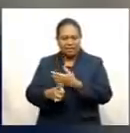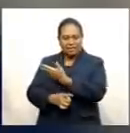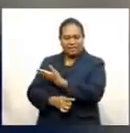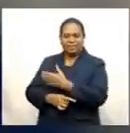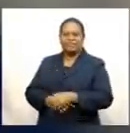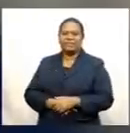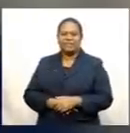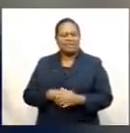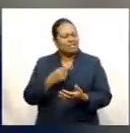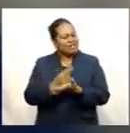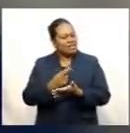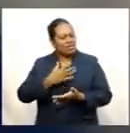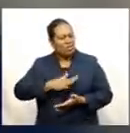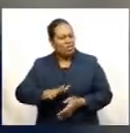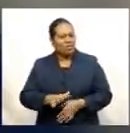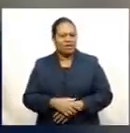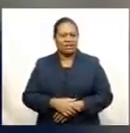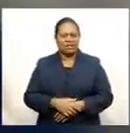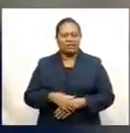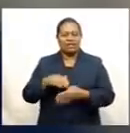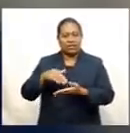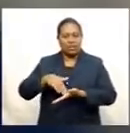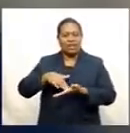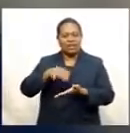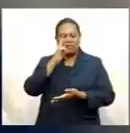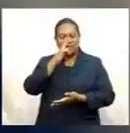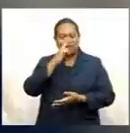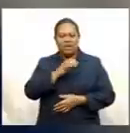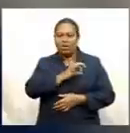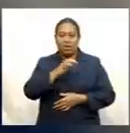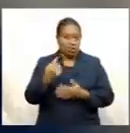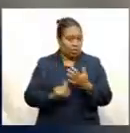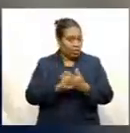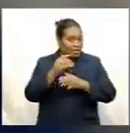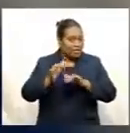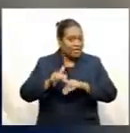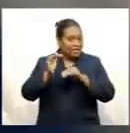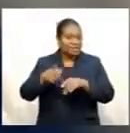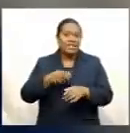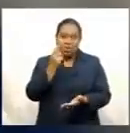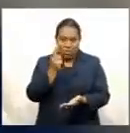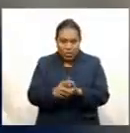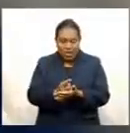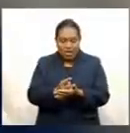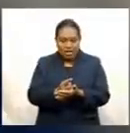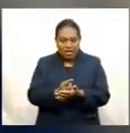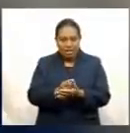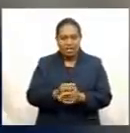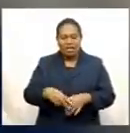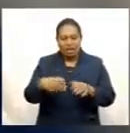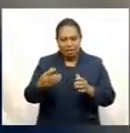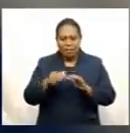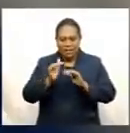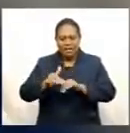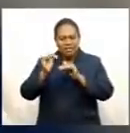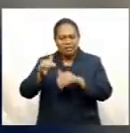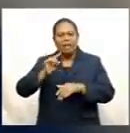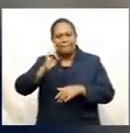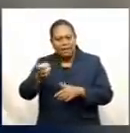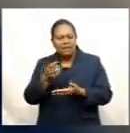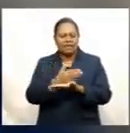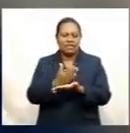we really wanted, is to have people not only participate in the actual competition, but participate by sharing